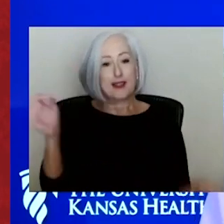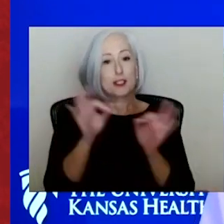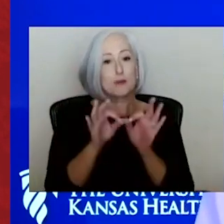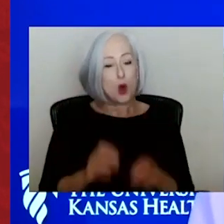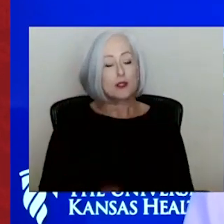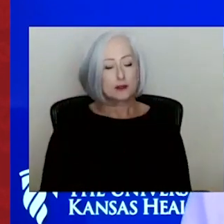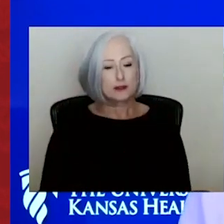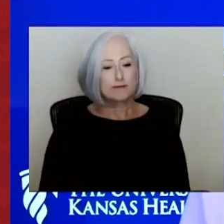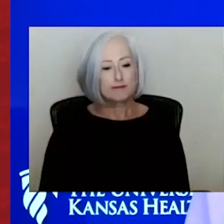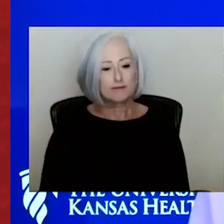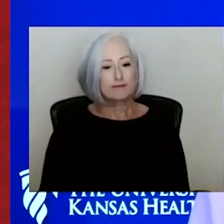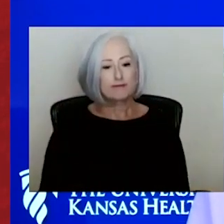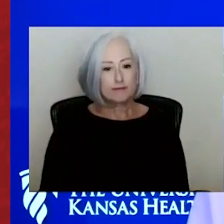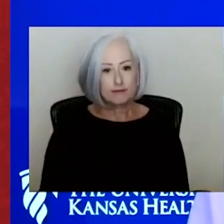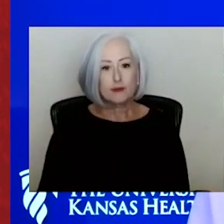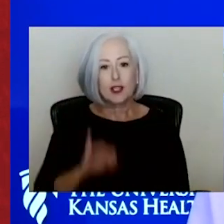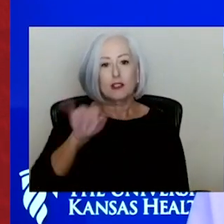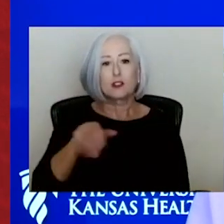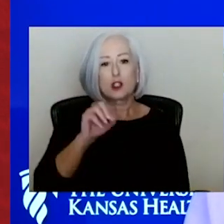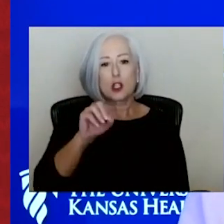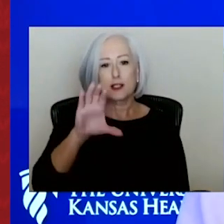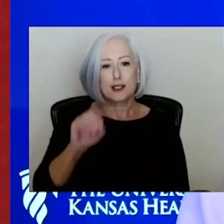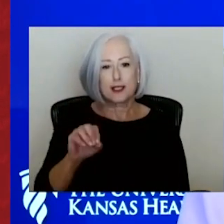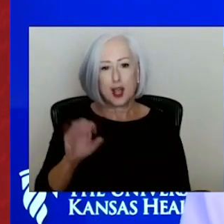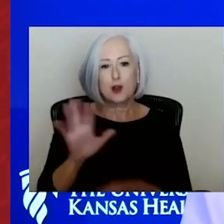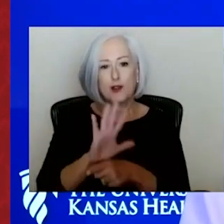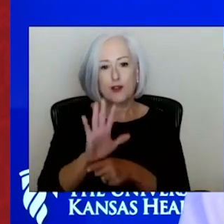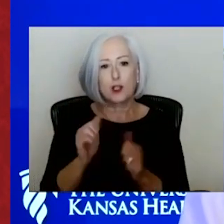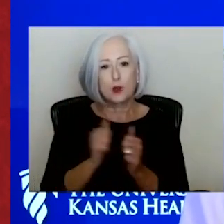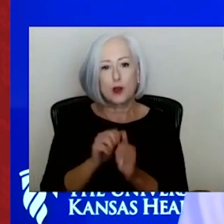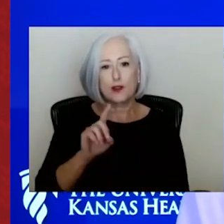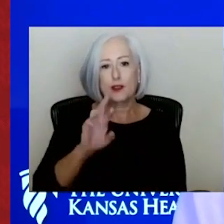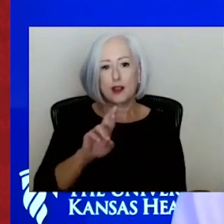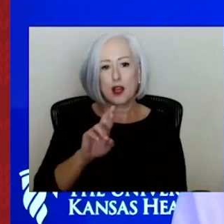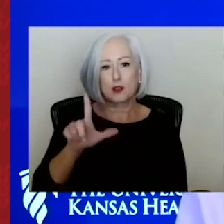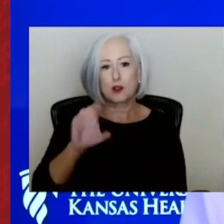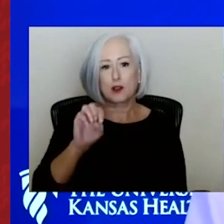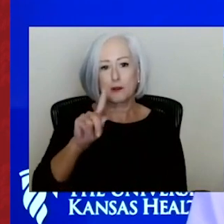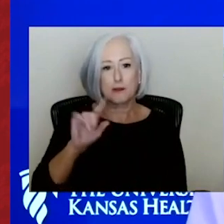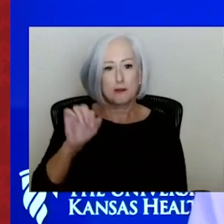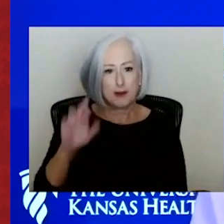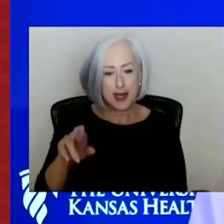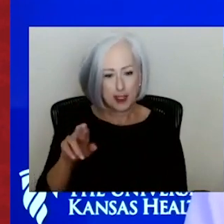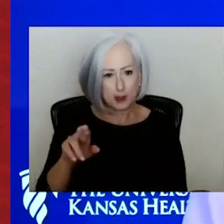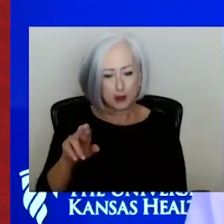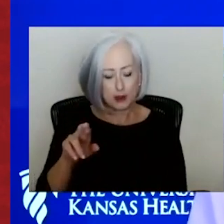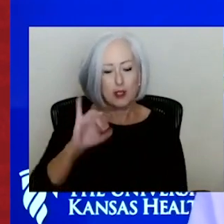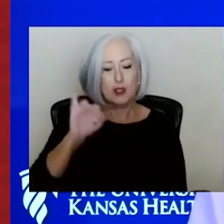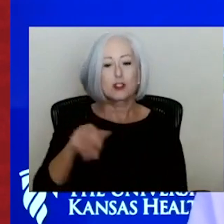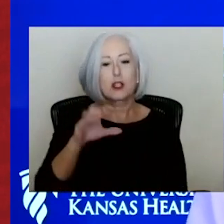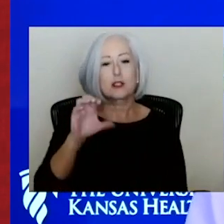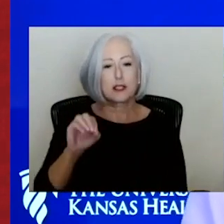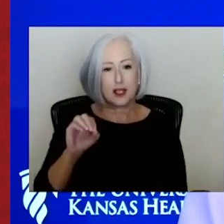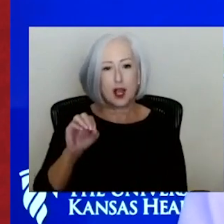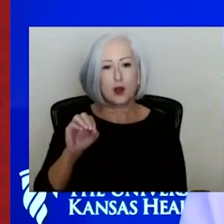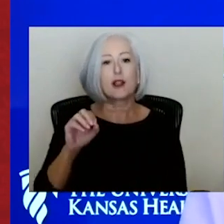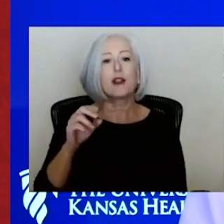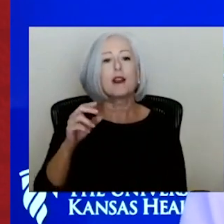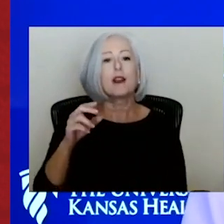we heard in that Johnson County video there with Dr. LeMaster, Johnson County Health Department still recommends masks. And so I